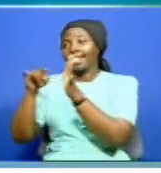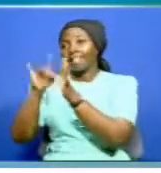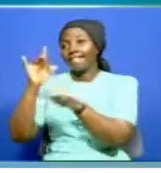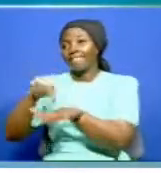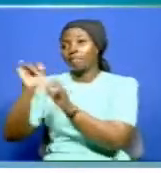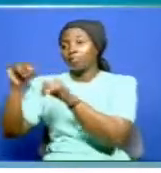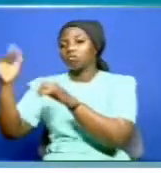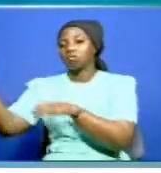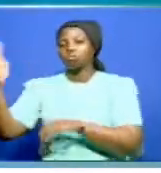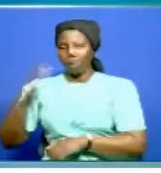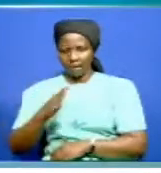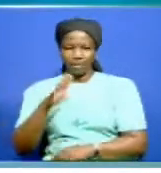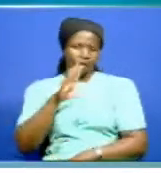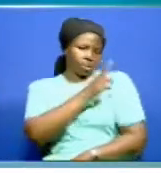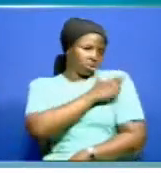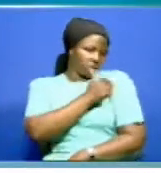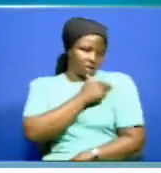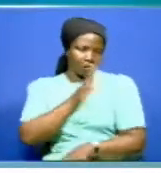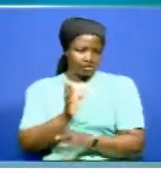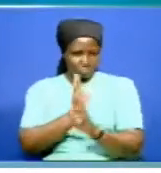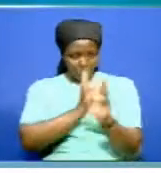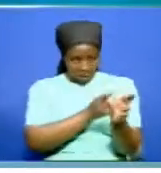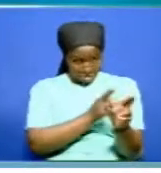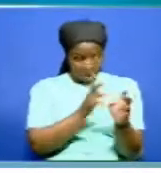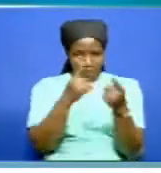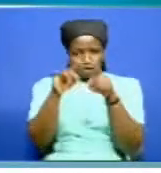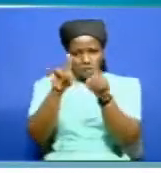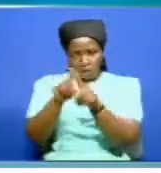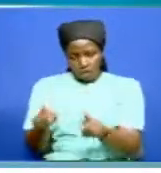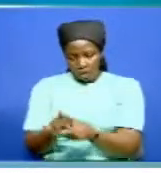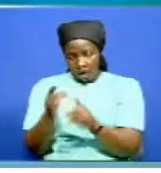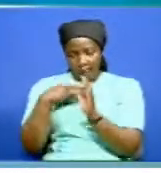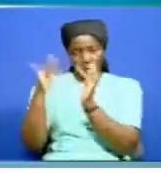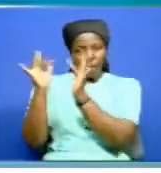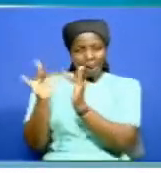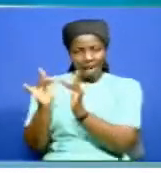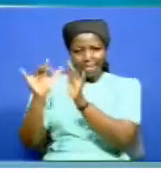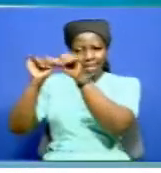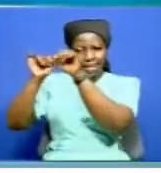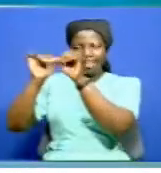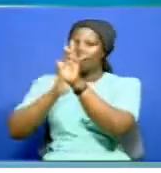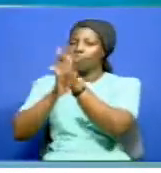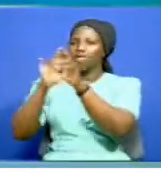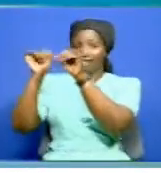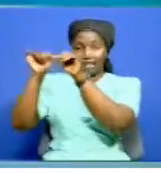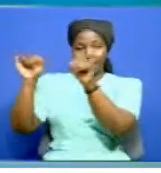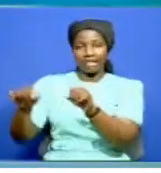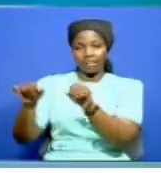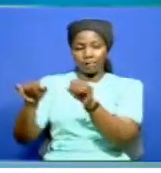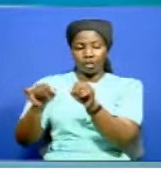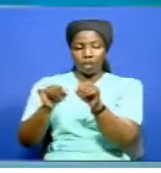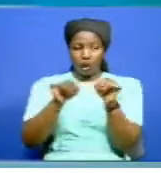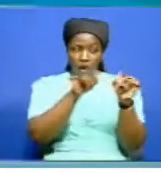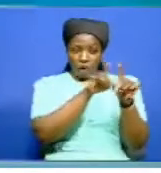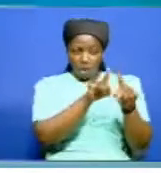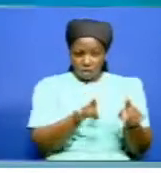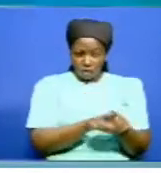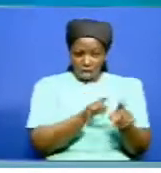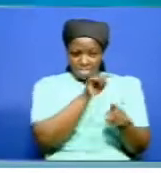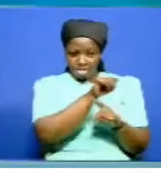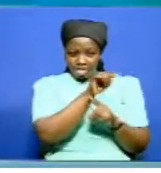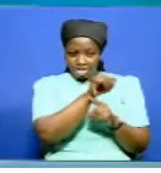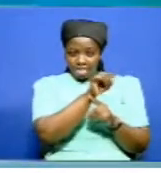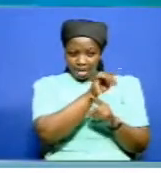come back to the facility to report, but there are also online reporting systems, such as still on this Chanjo